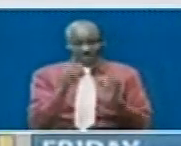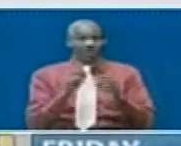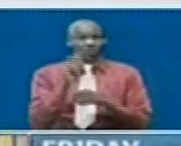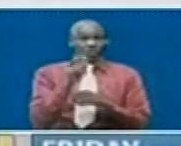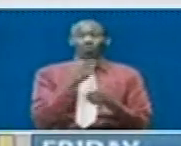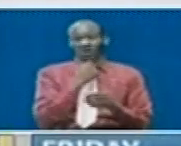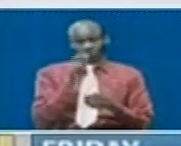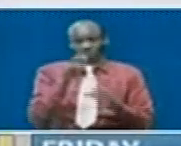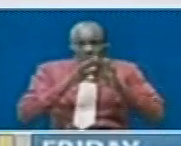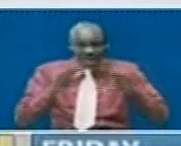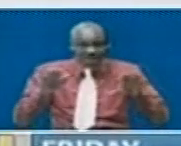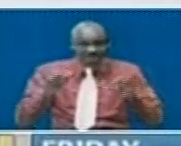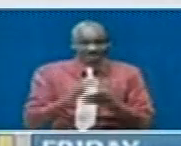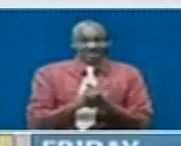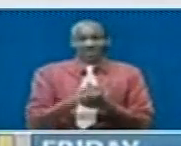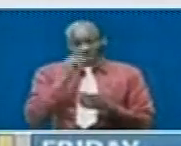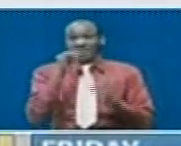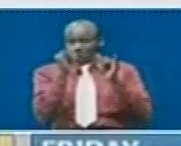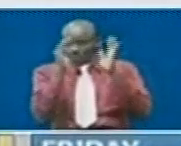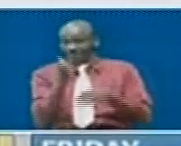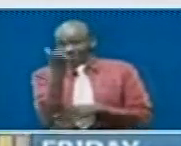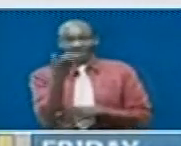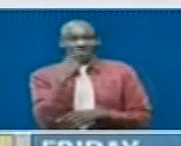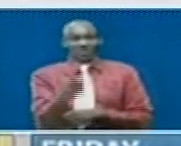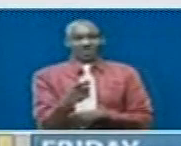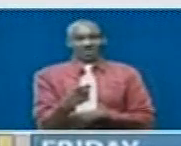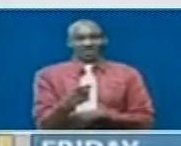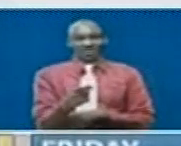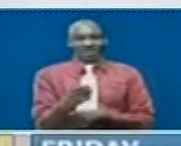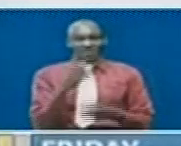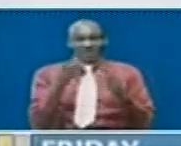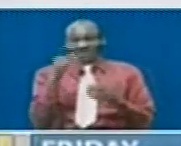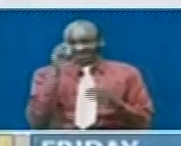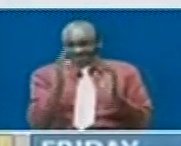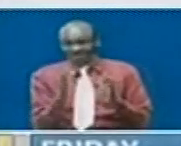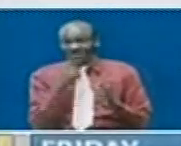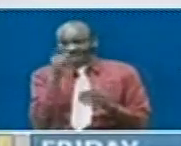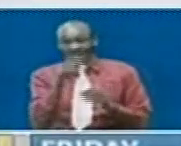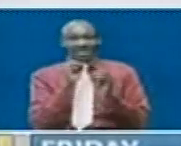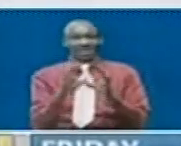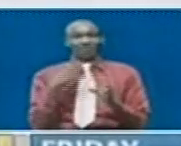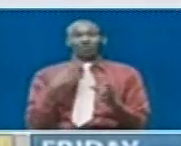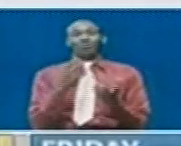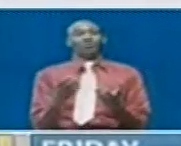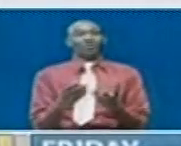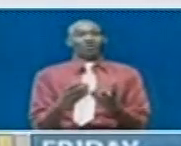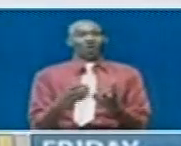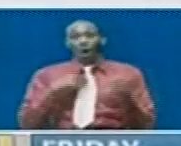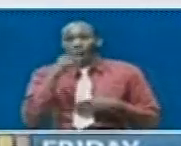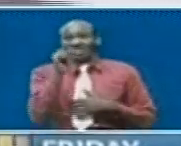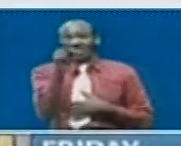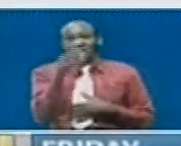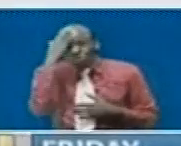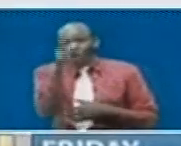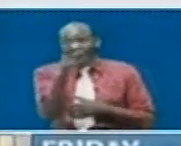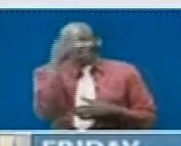keep things quiet, if there's a new person, I'm like, maybe let's not tell them. Maybe they can find out themselves. They'll be like, oh my goodness, do